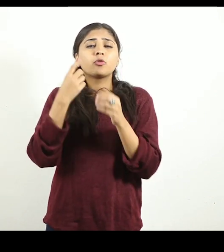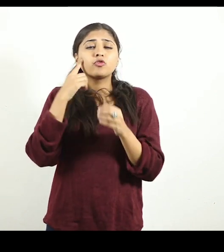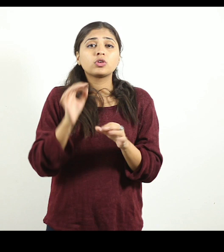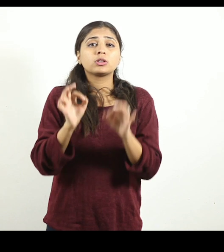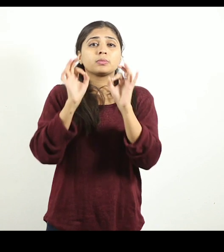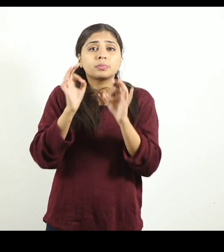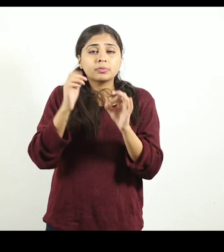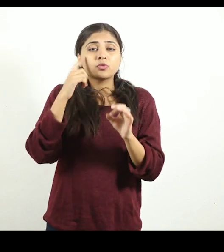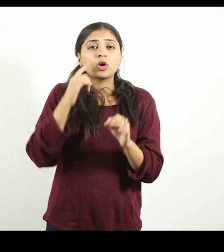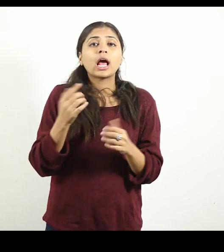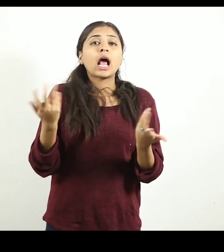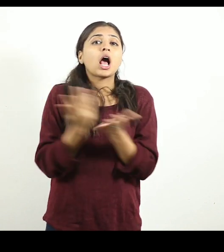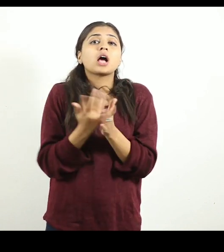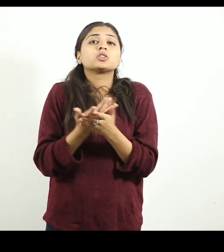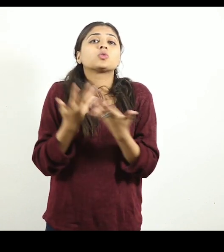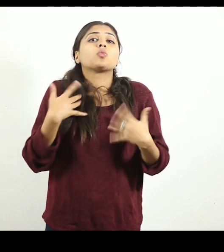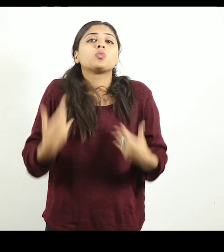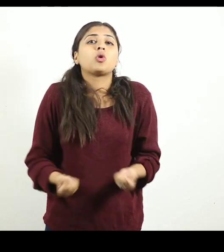to perform.